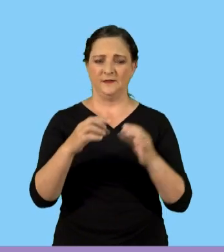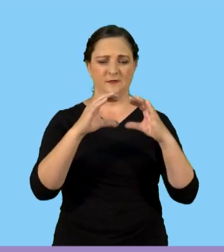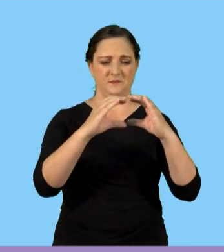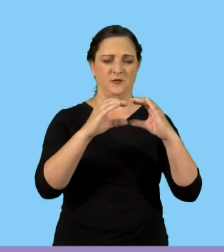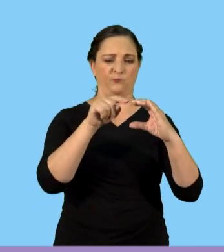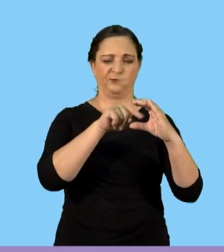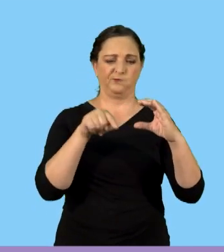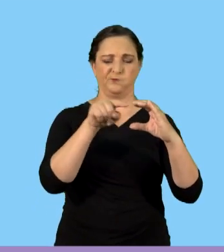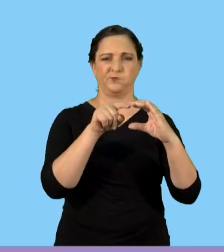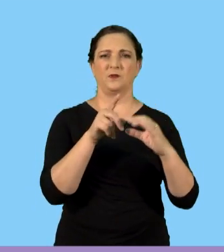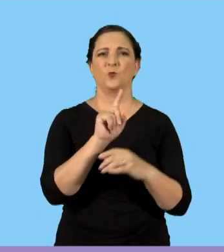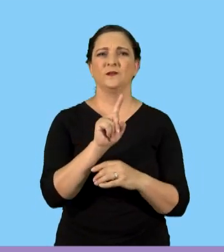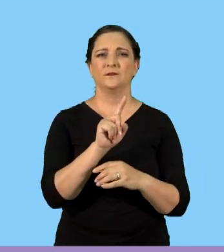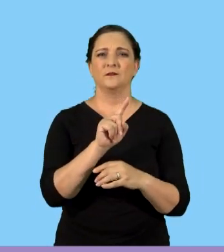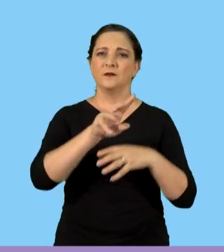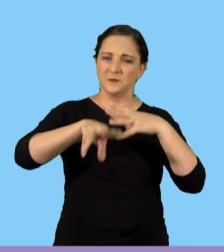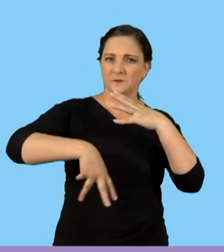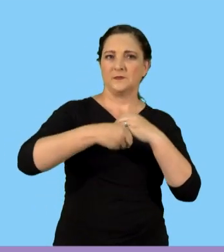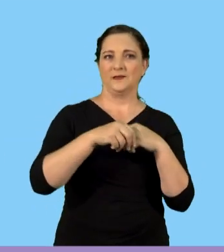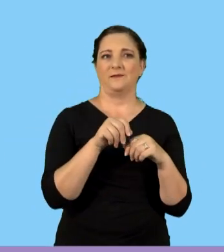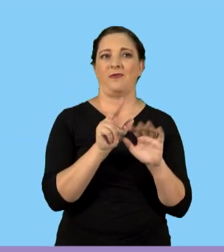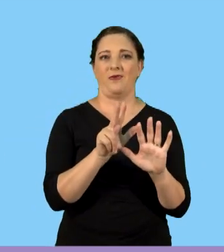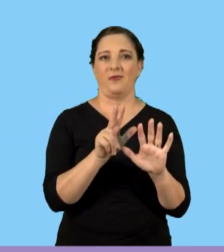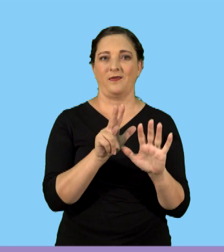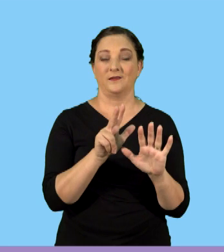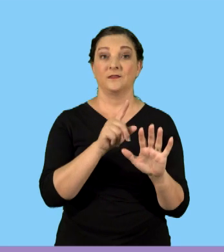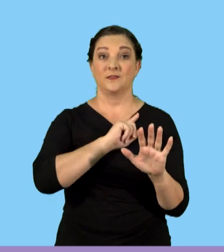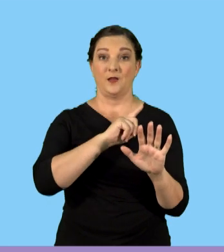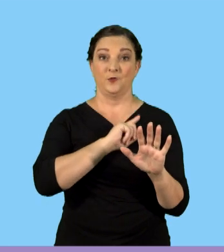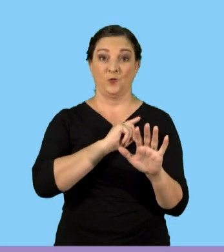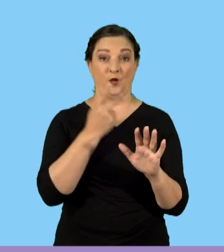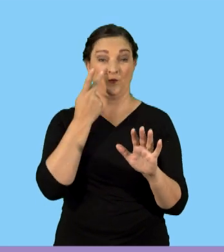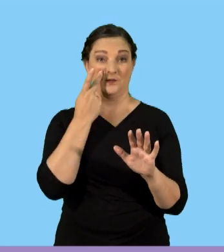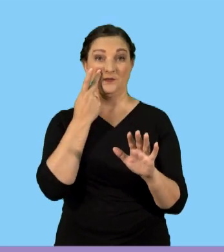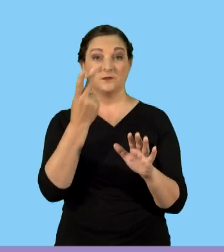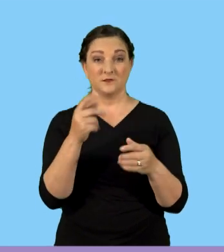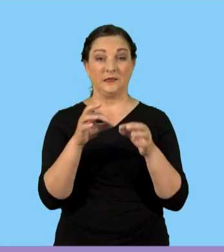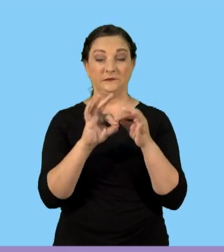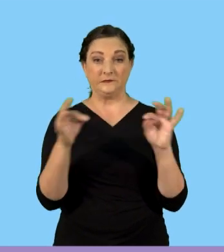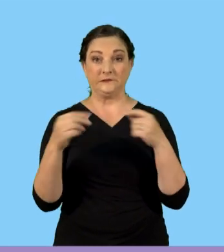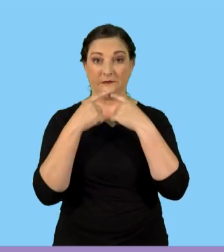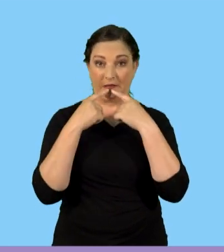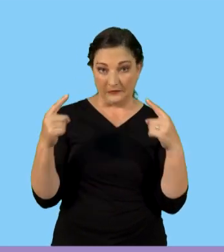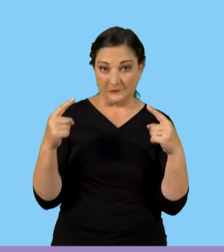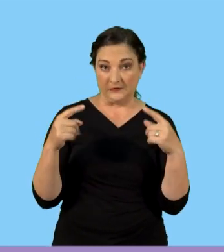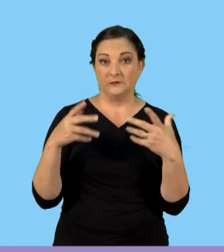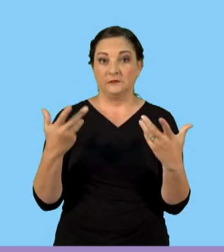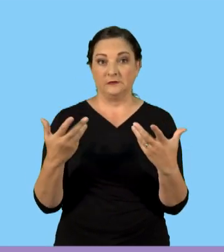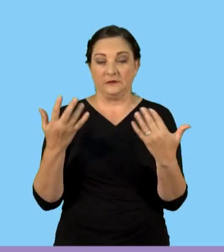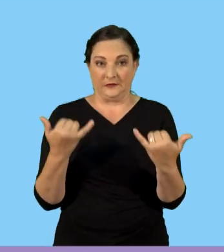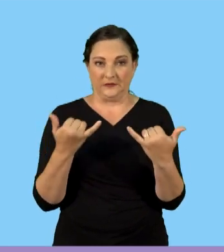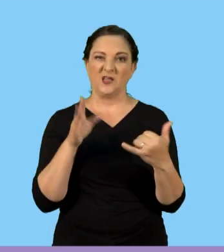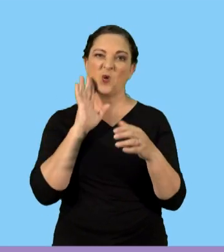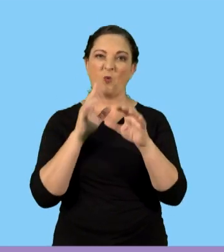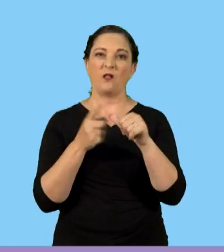says 8 is added to those values. So that is a plus 8. And we are going to add 8 to each of those values.